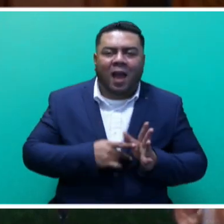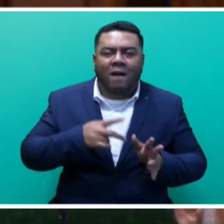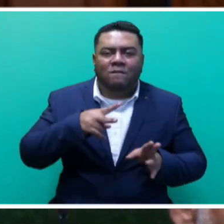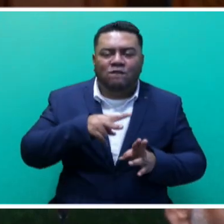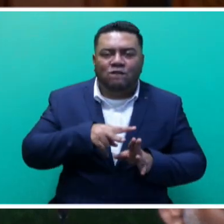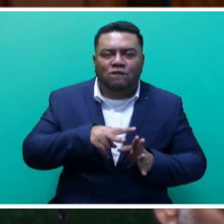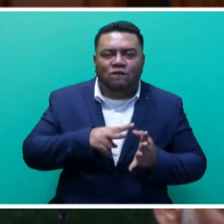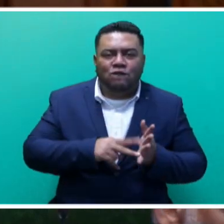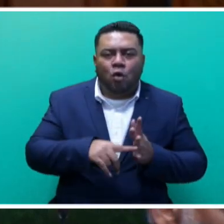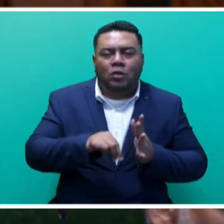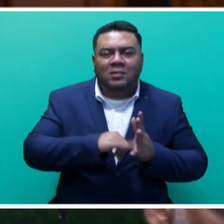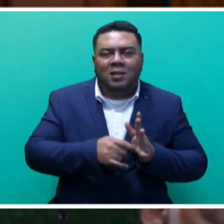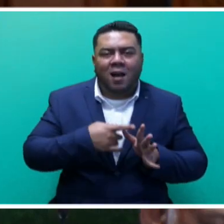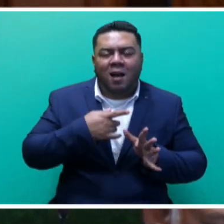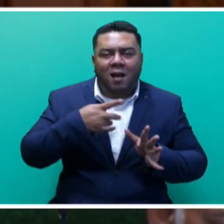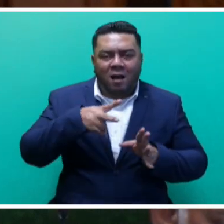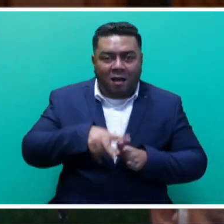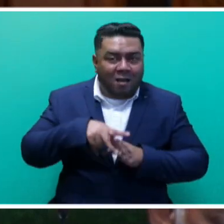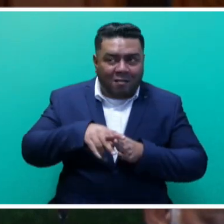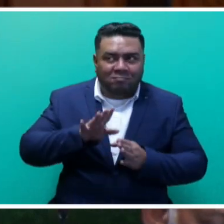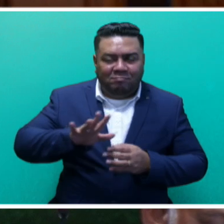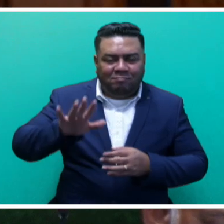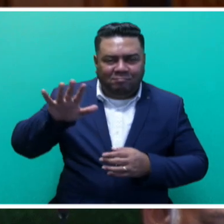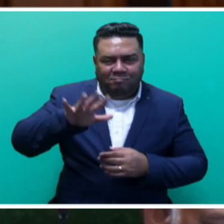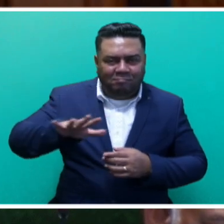The Navosa beef farming is a